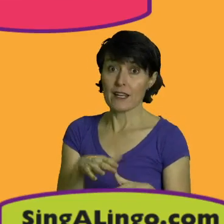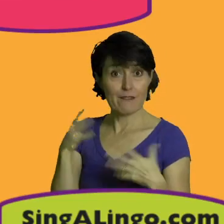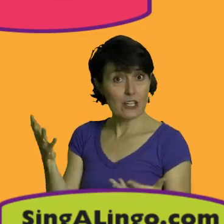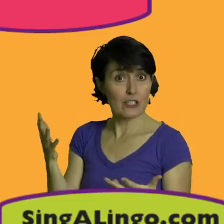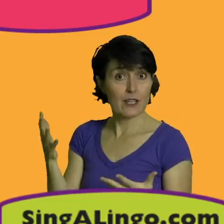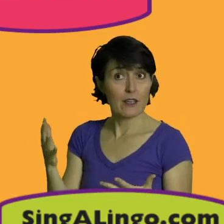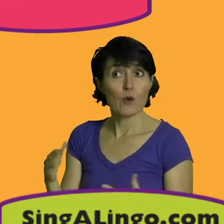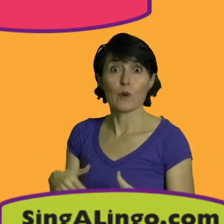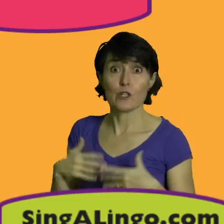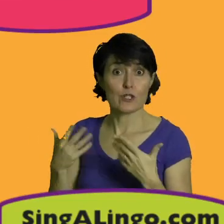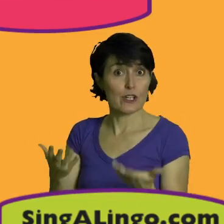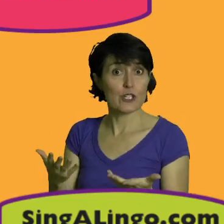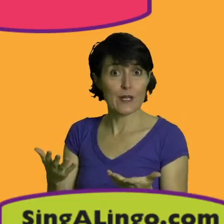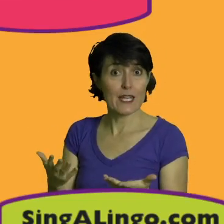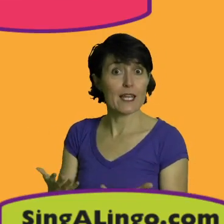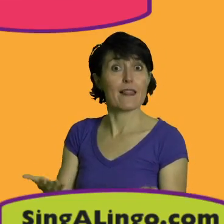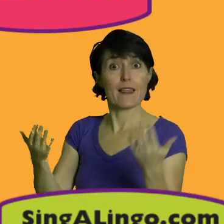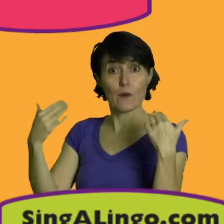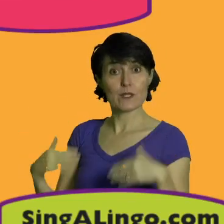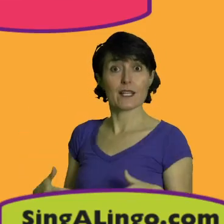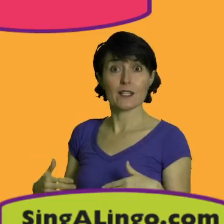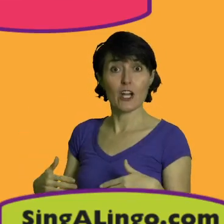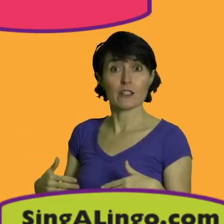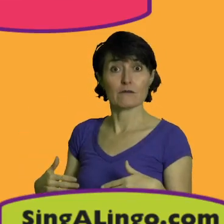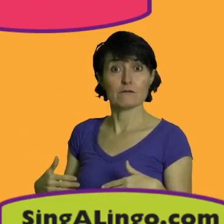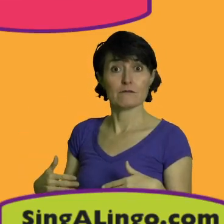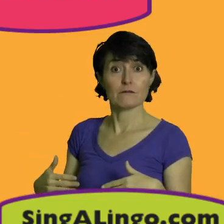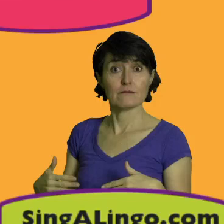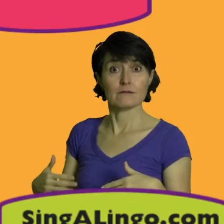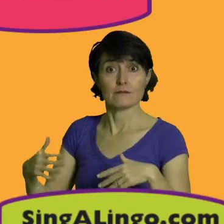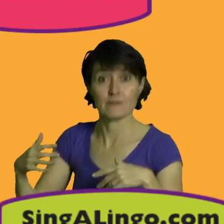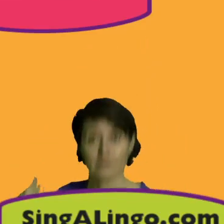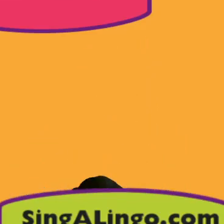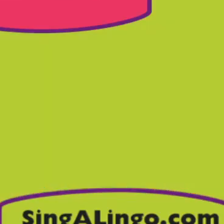Spanish. And eventually, when you start doing it, they will sing along.